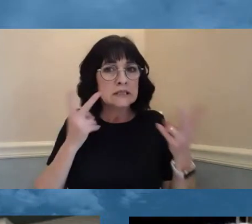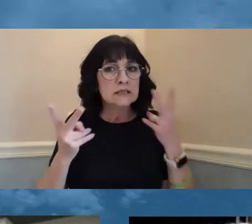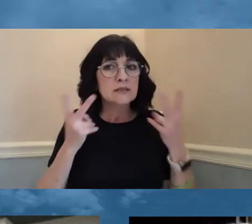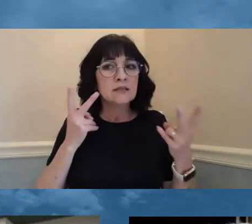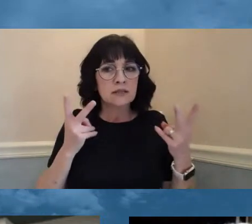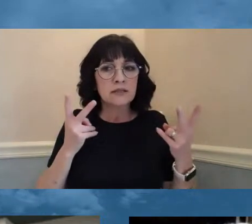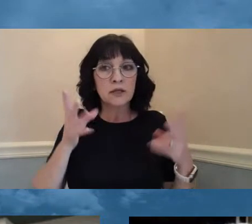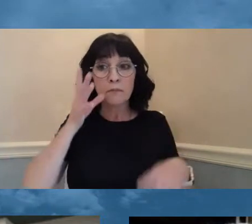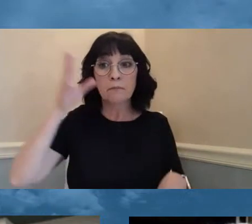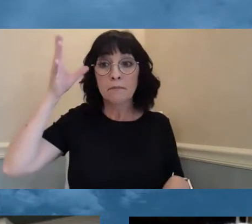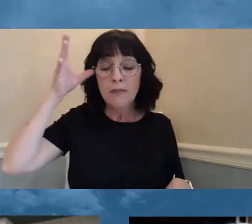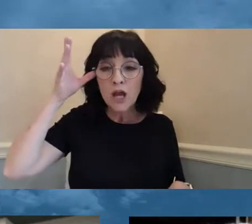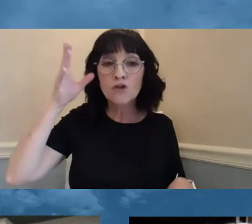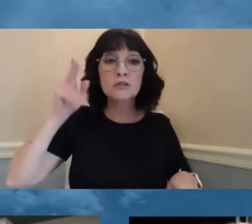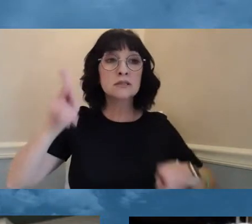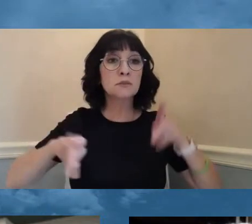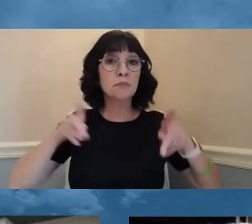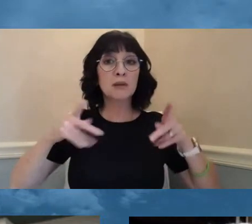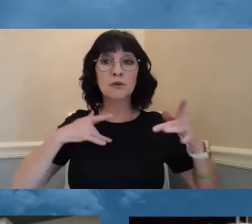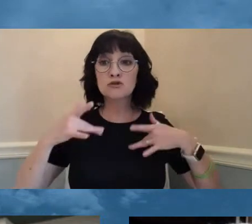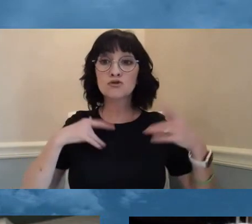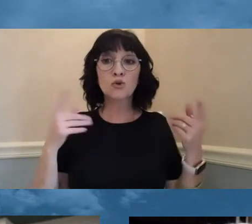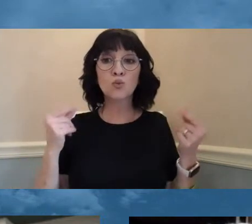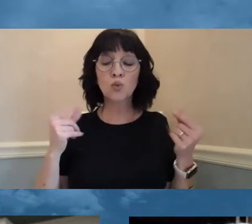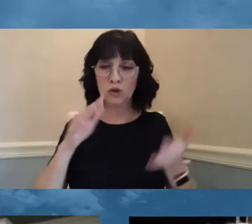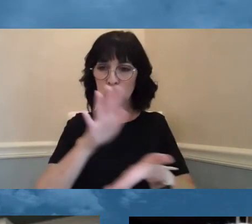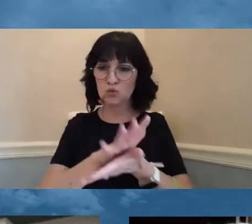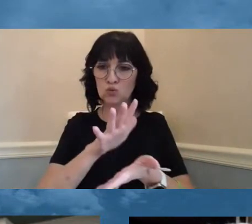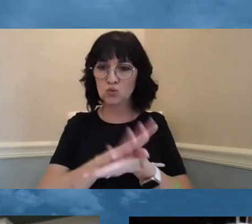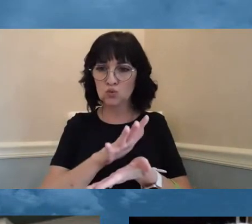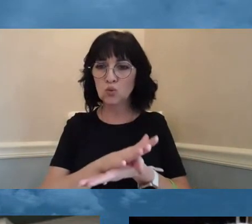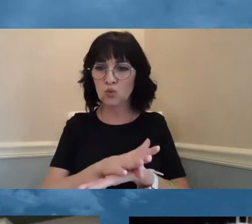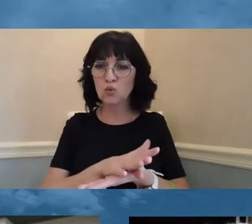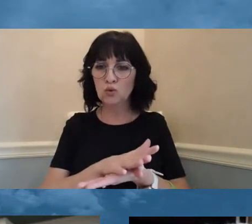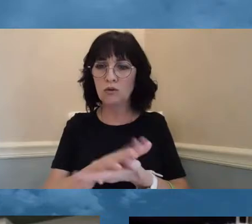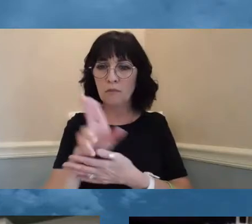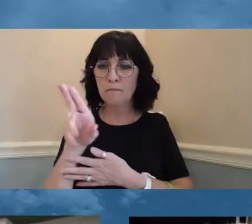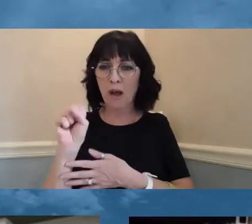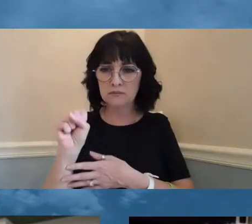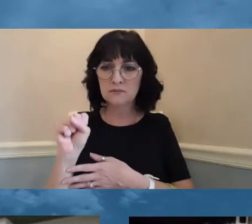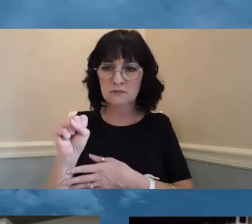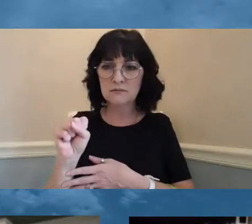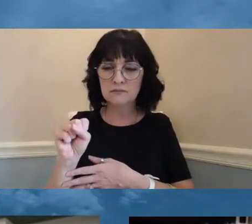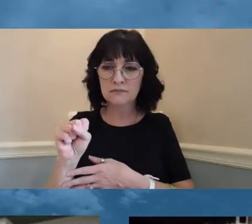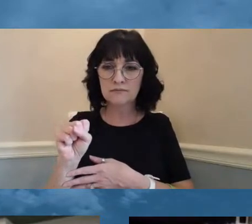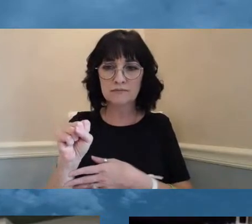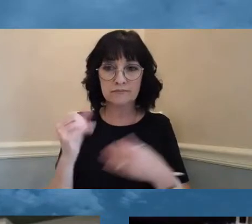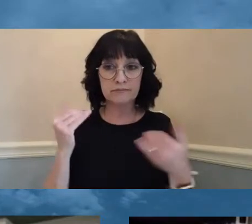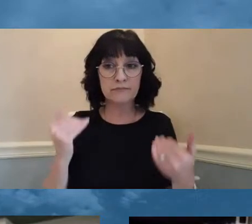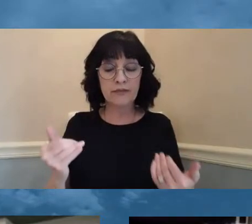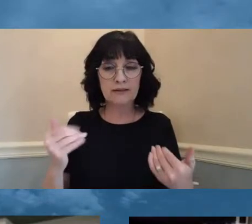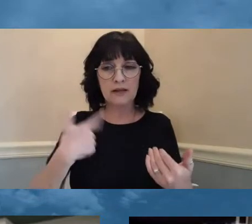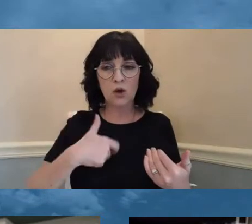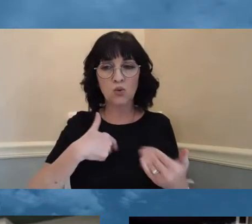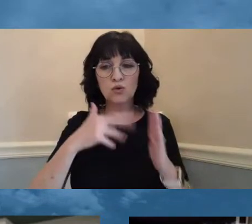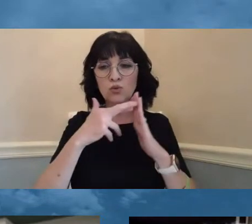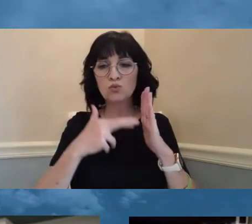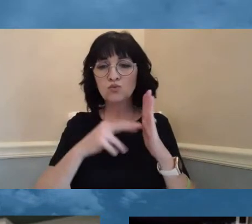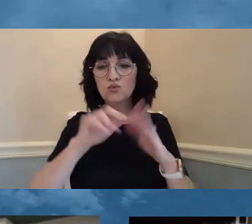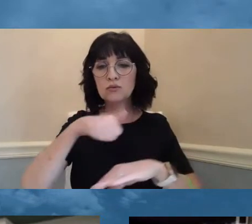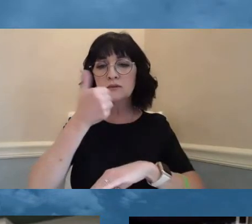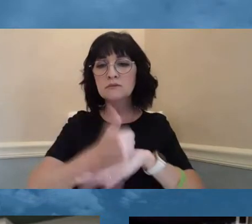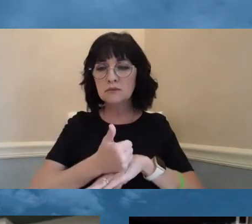Right now, we have a 3-foot distance that is in place for kids in